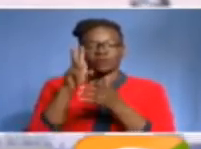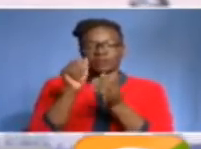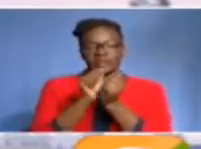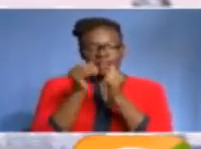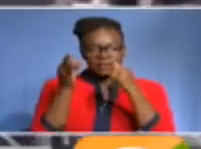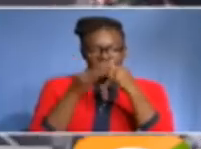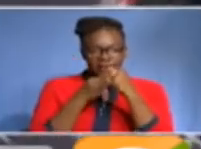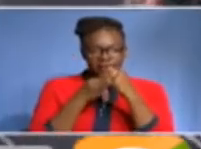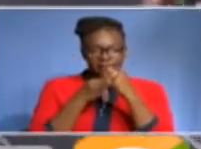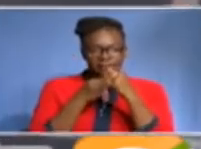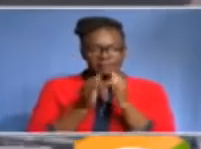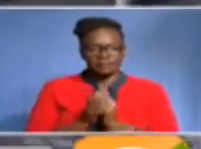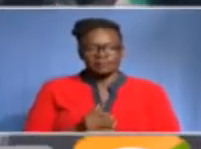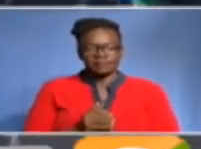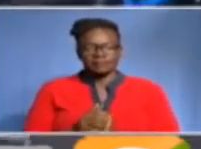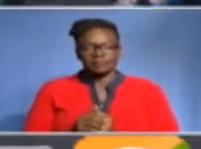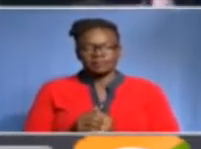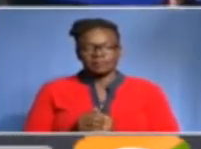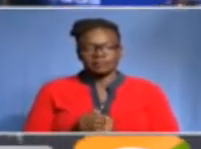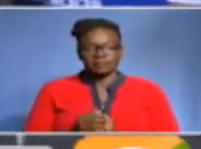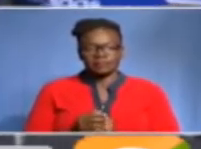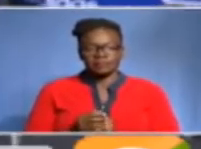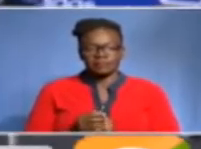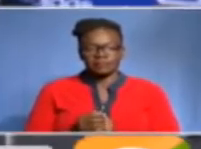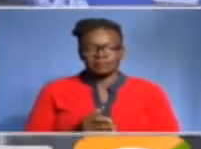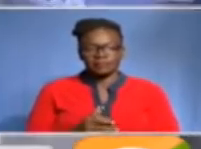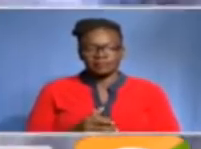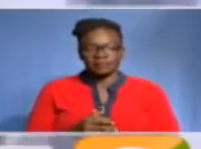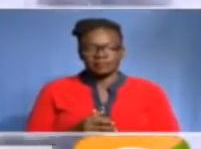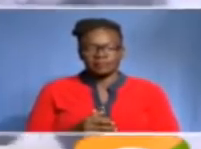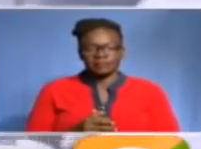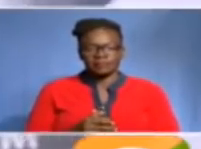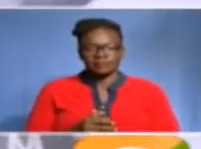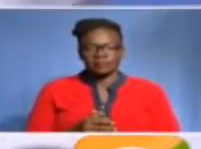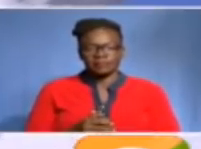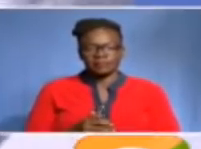2018. Bernard Ndong for Sunday Live.